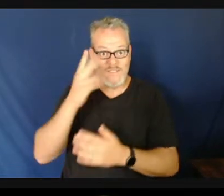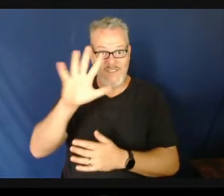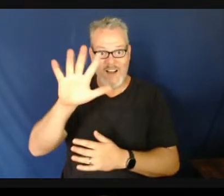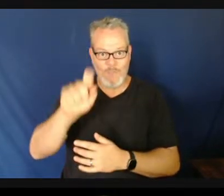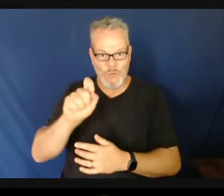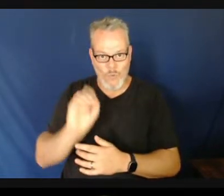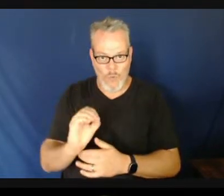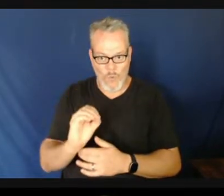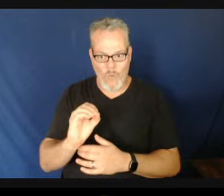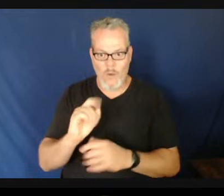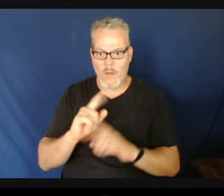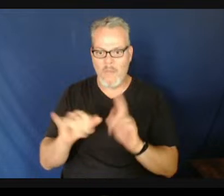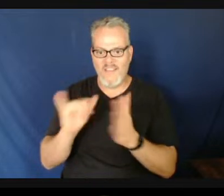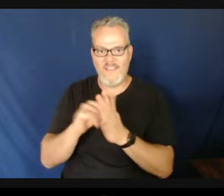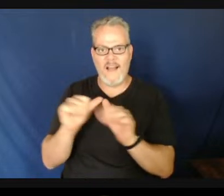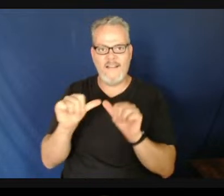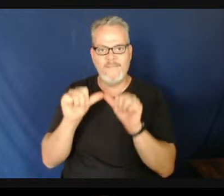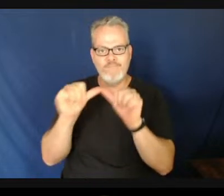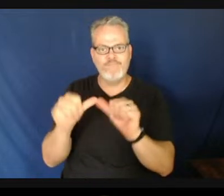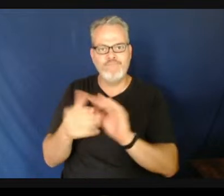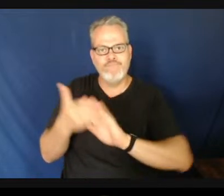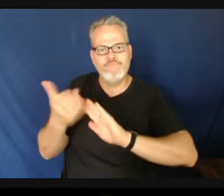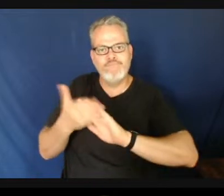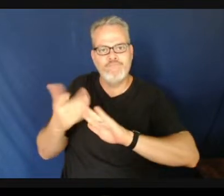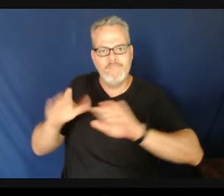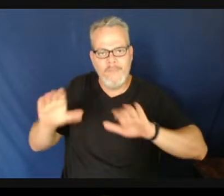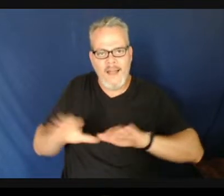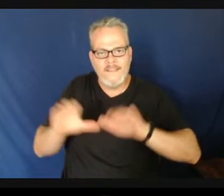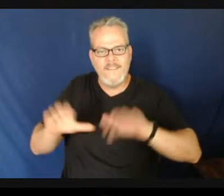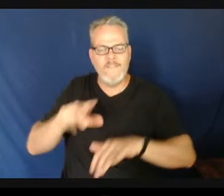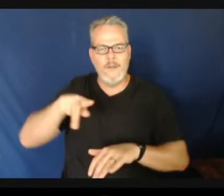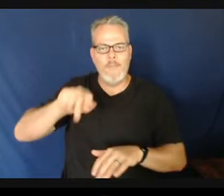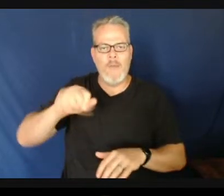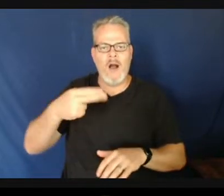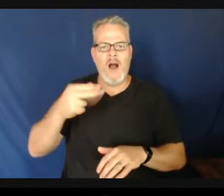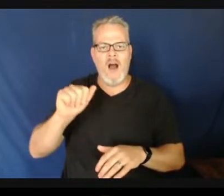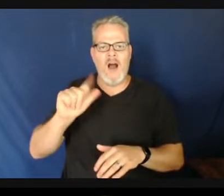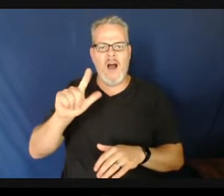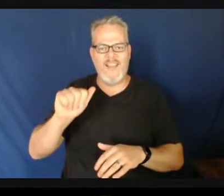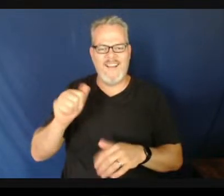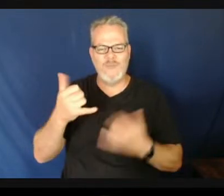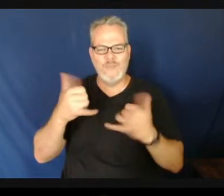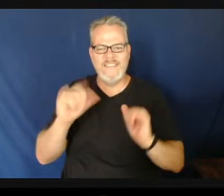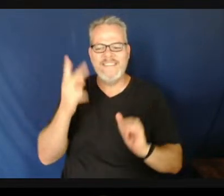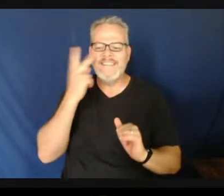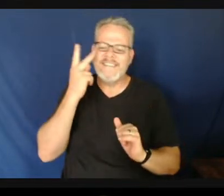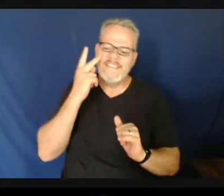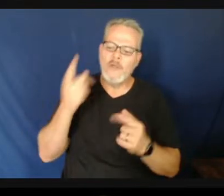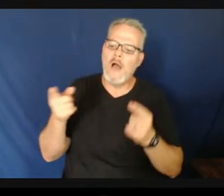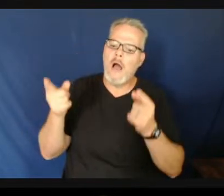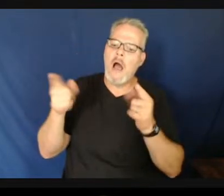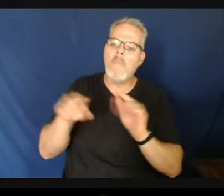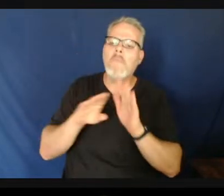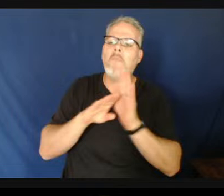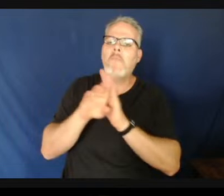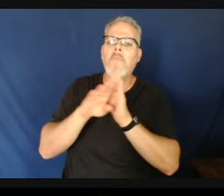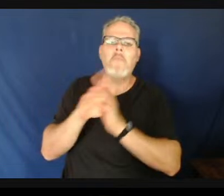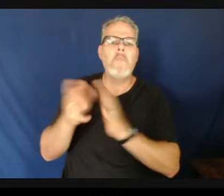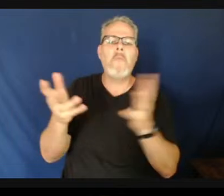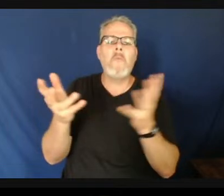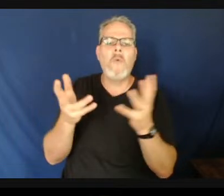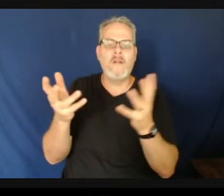in Pahala still continues, and we're still waiting to see what that develops into. But part of it could be this